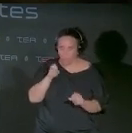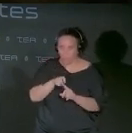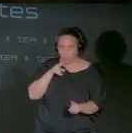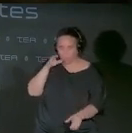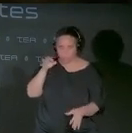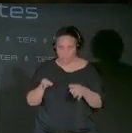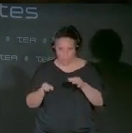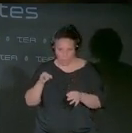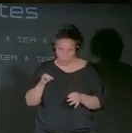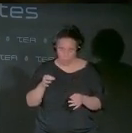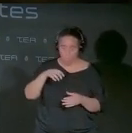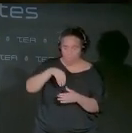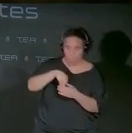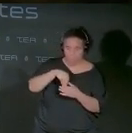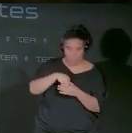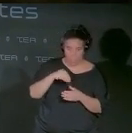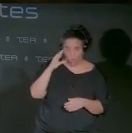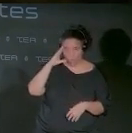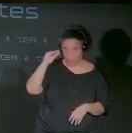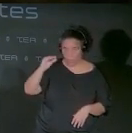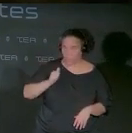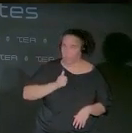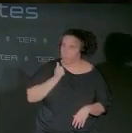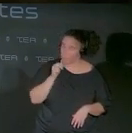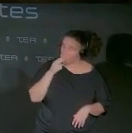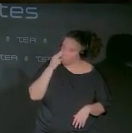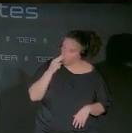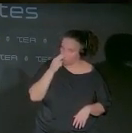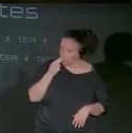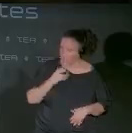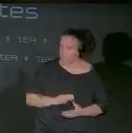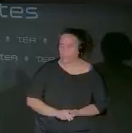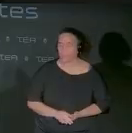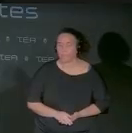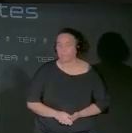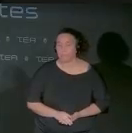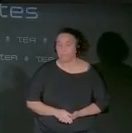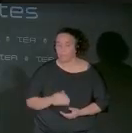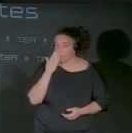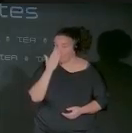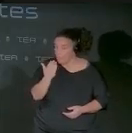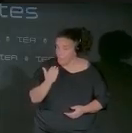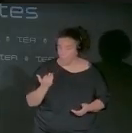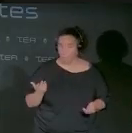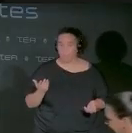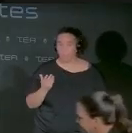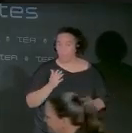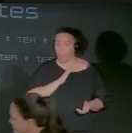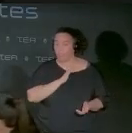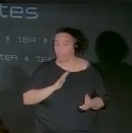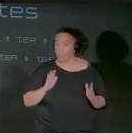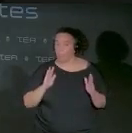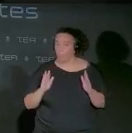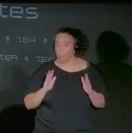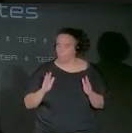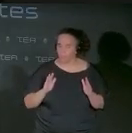and to be honest, at the moment, I feel that if we would really like to use